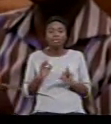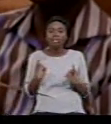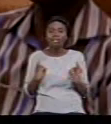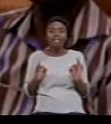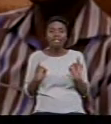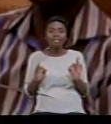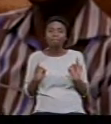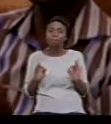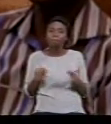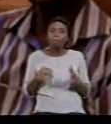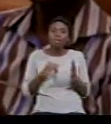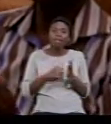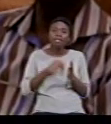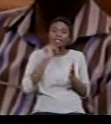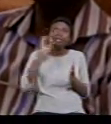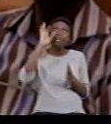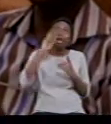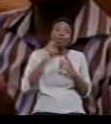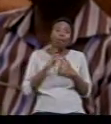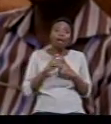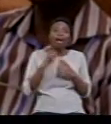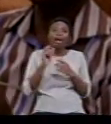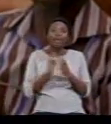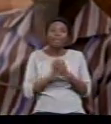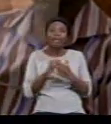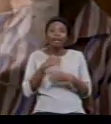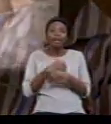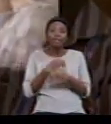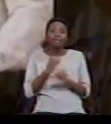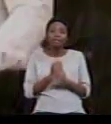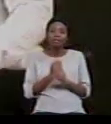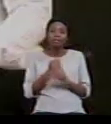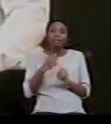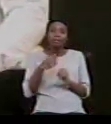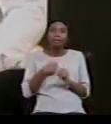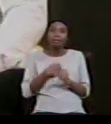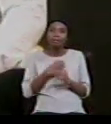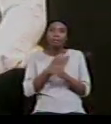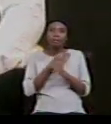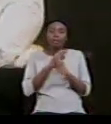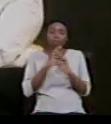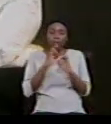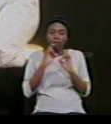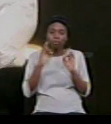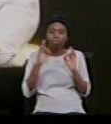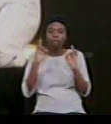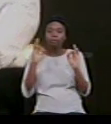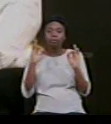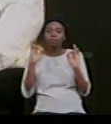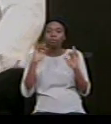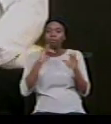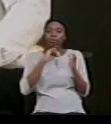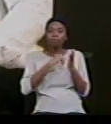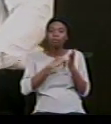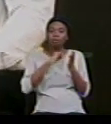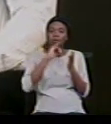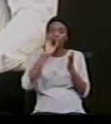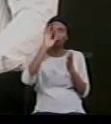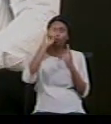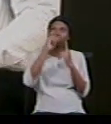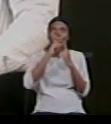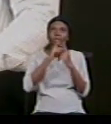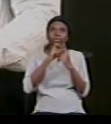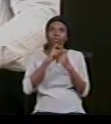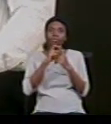free. It is thy word that sets me free. It